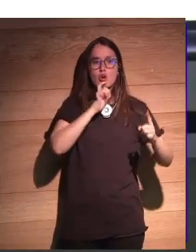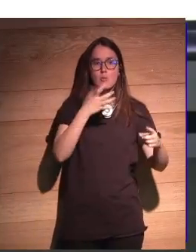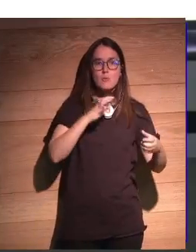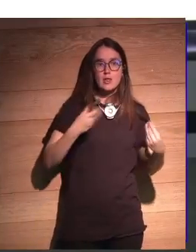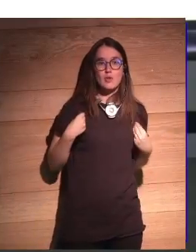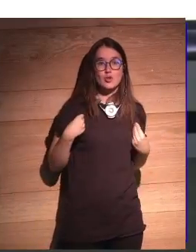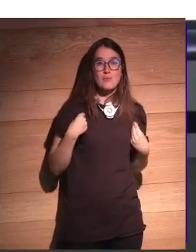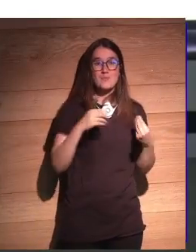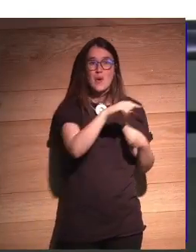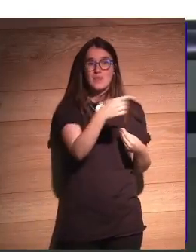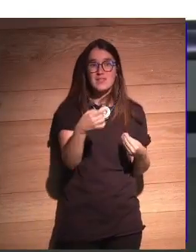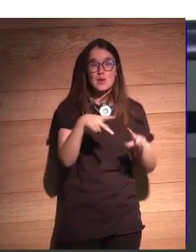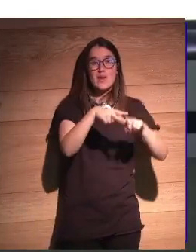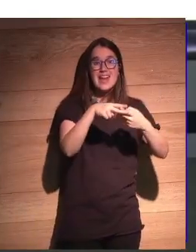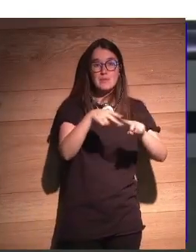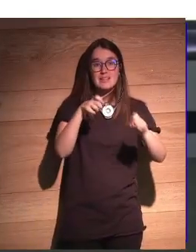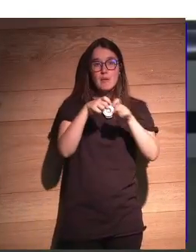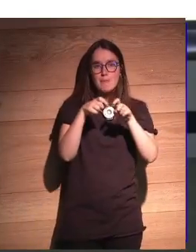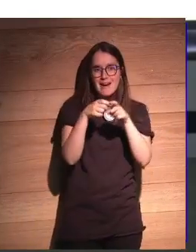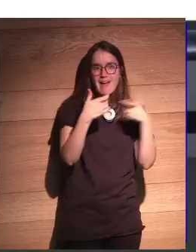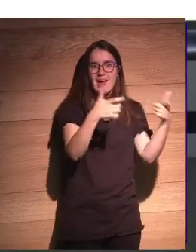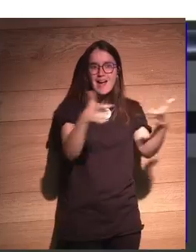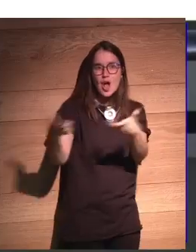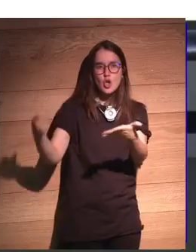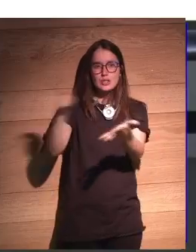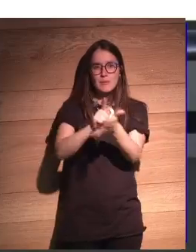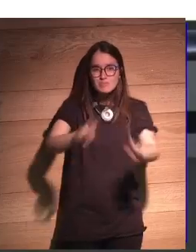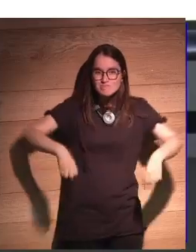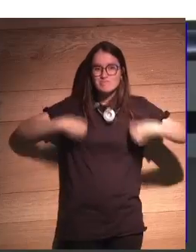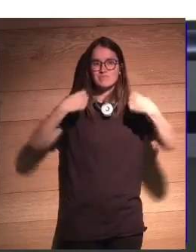instrument for redistribution that it had been in some places and times?